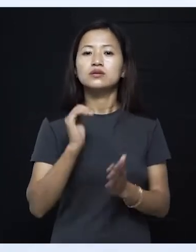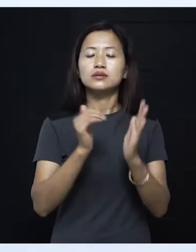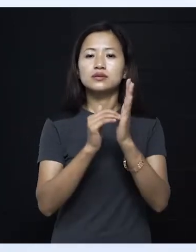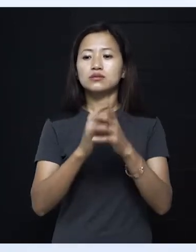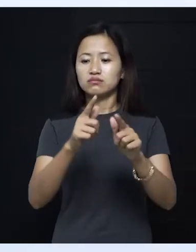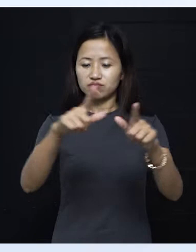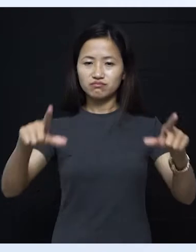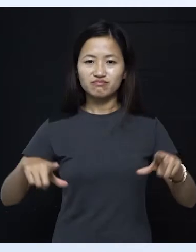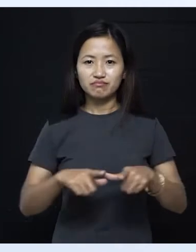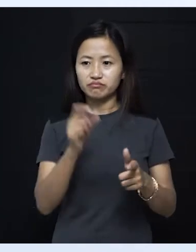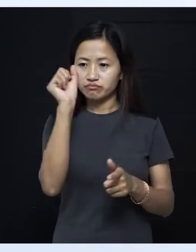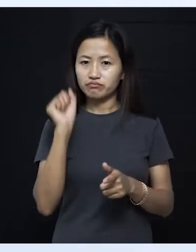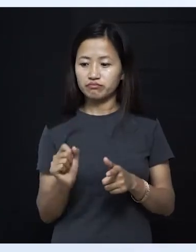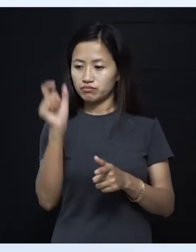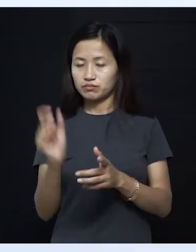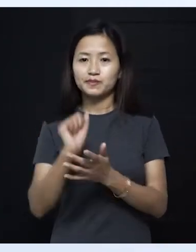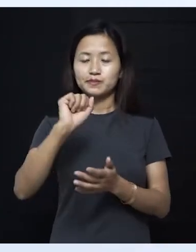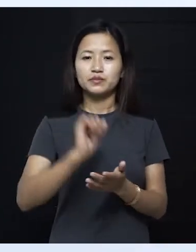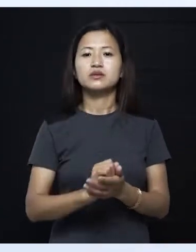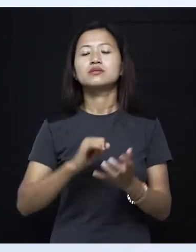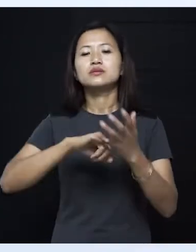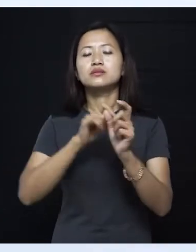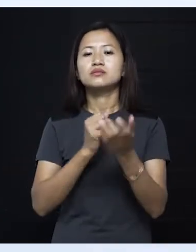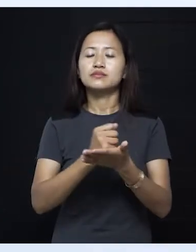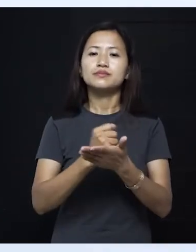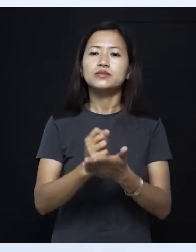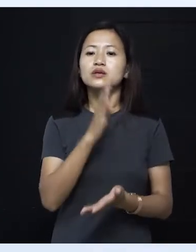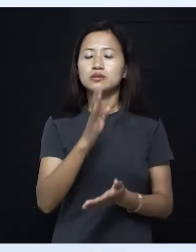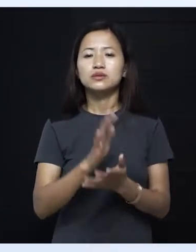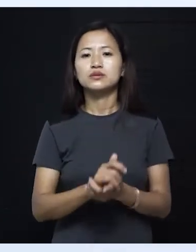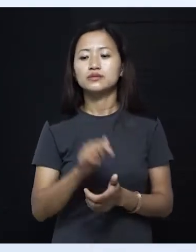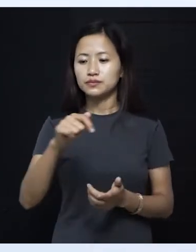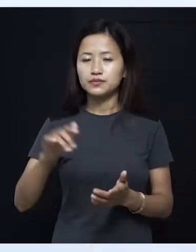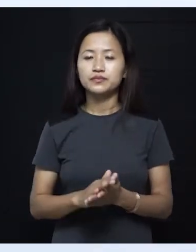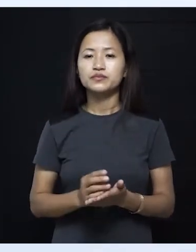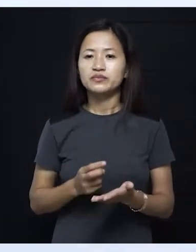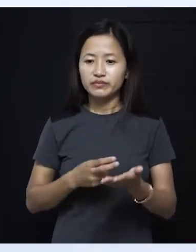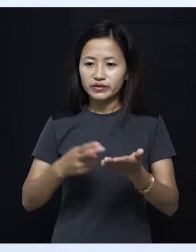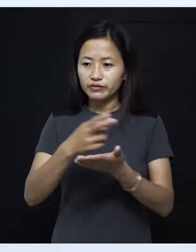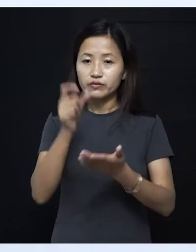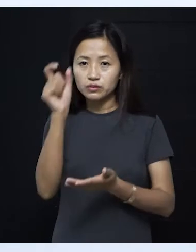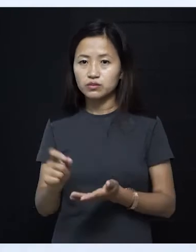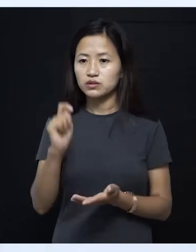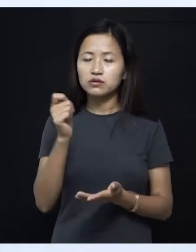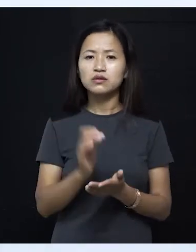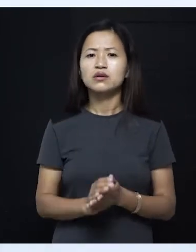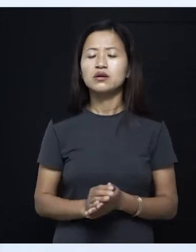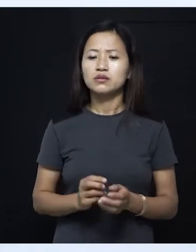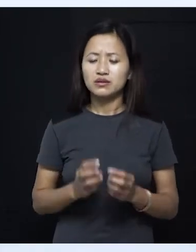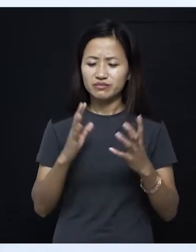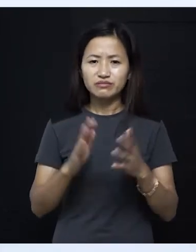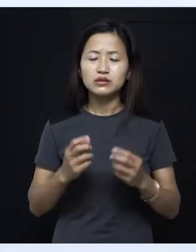the landlord. So that was the system practice, and because of this, the farmers, they used to lead a